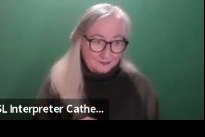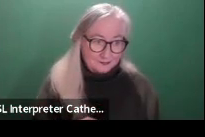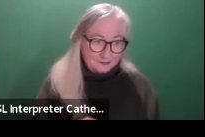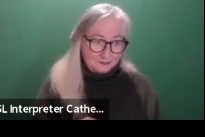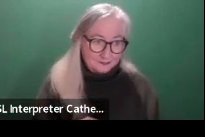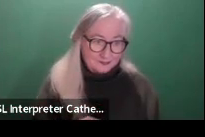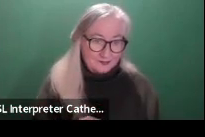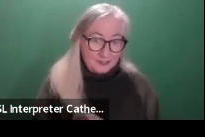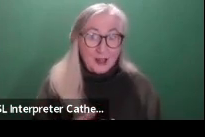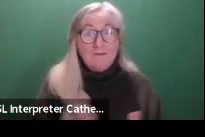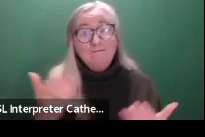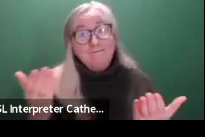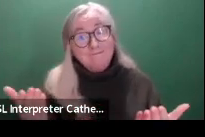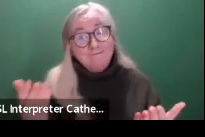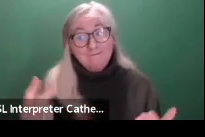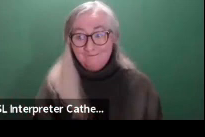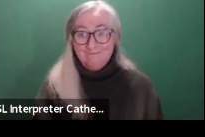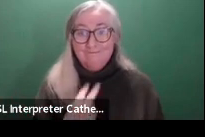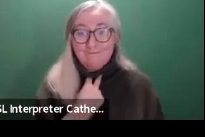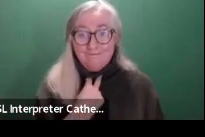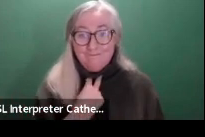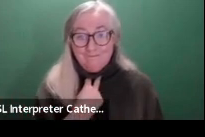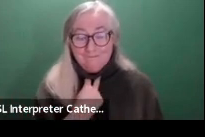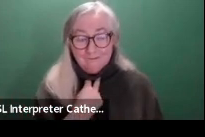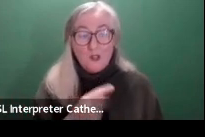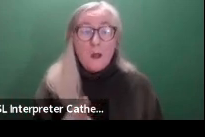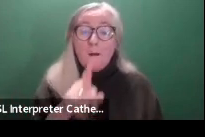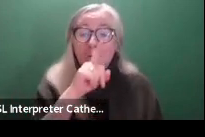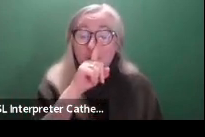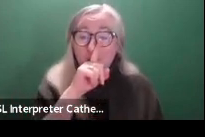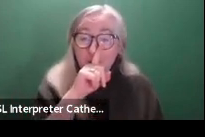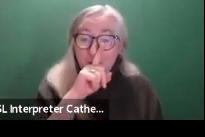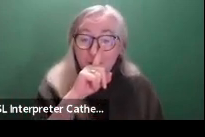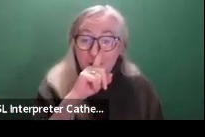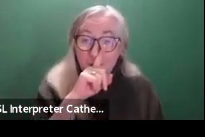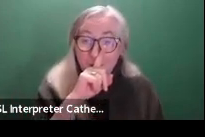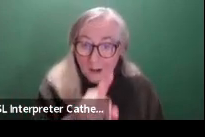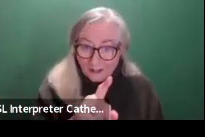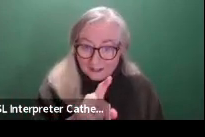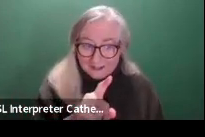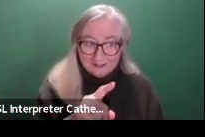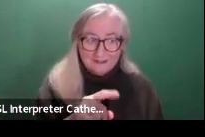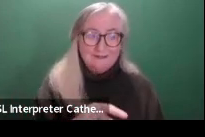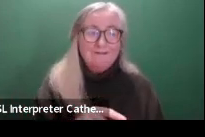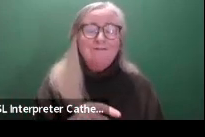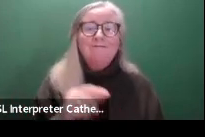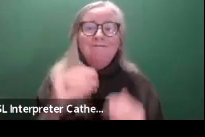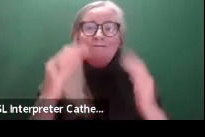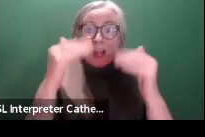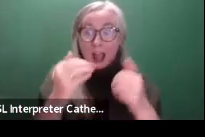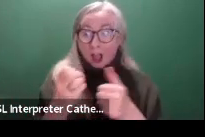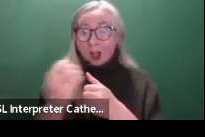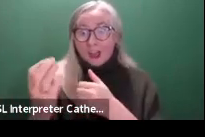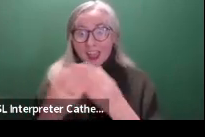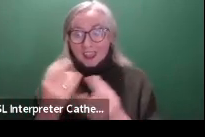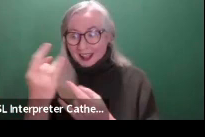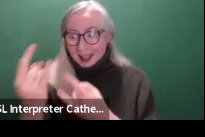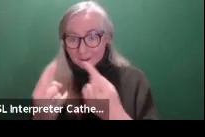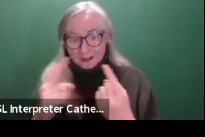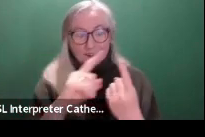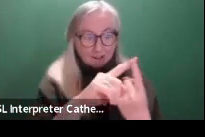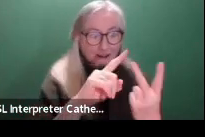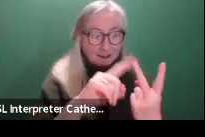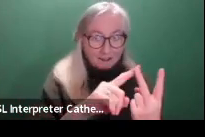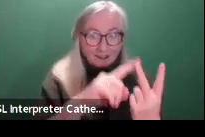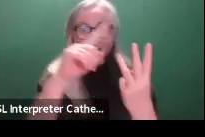So that was a little bit disappointing. But the other thing that happened in terms of